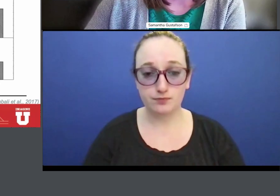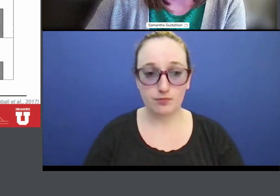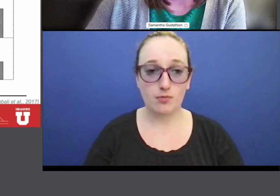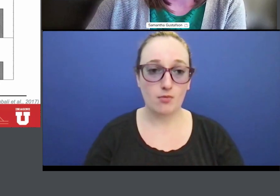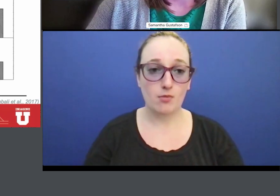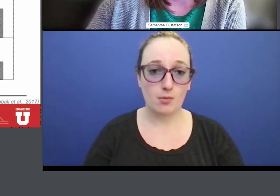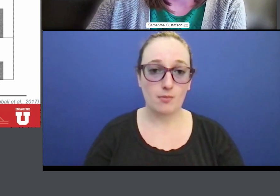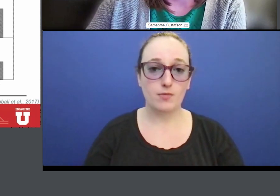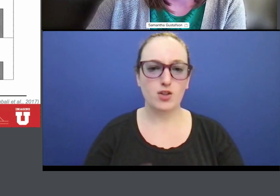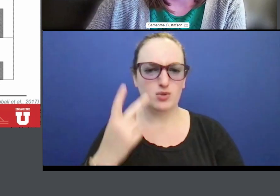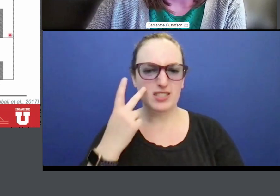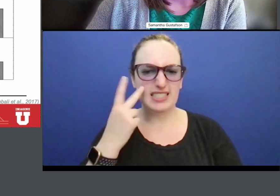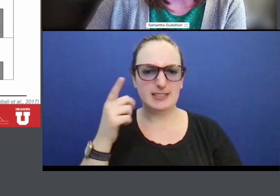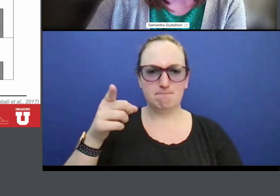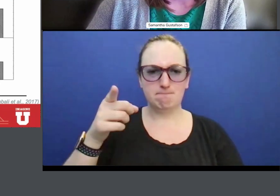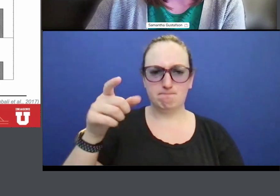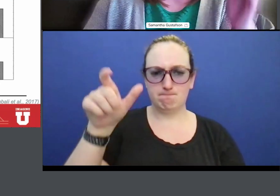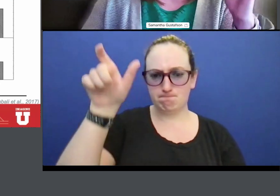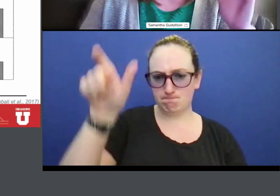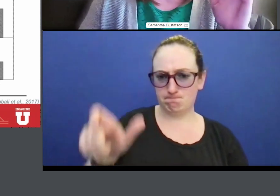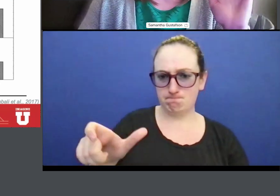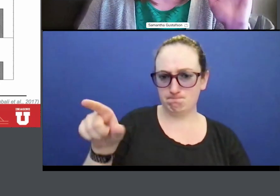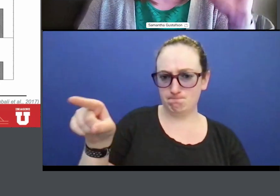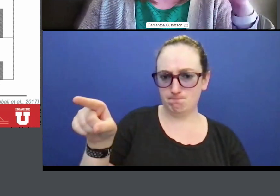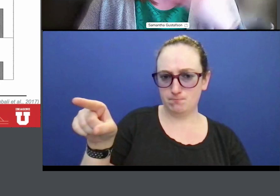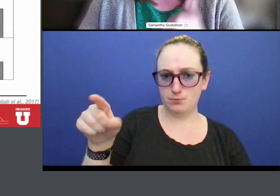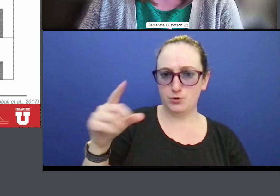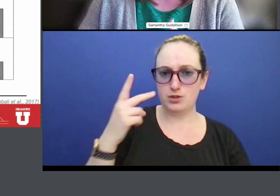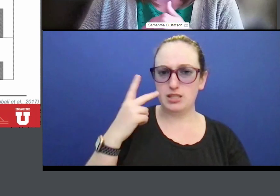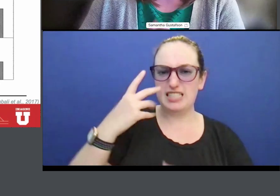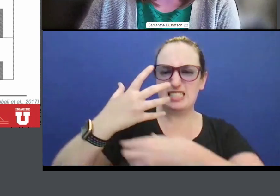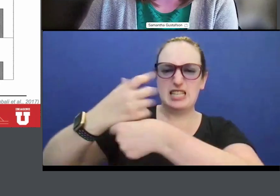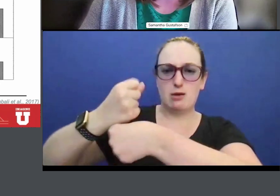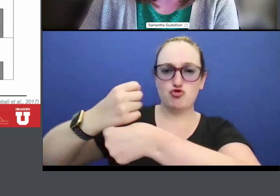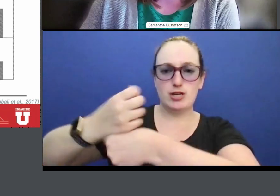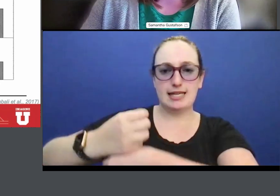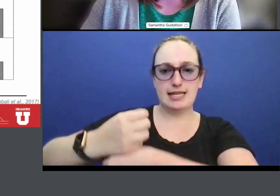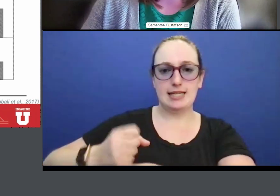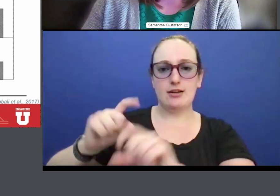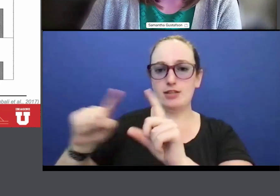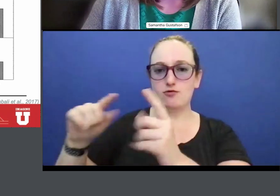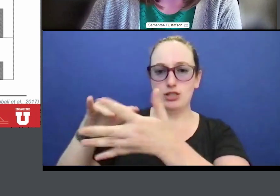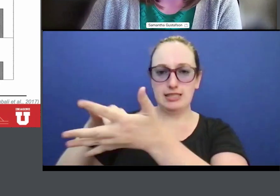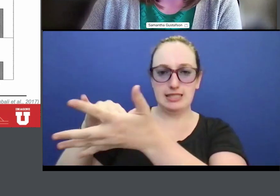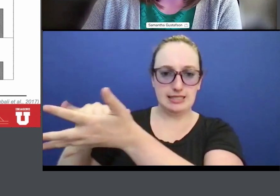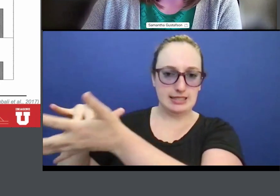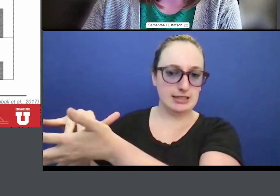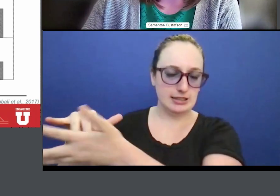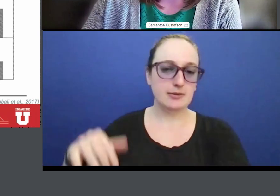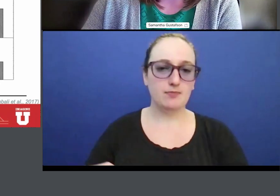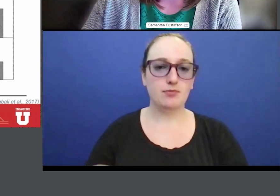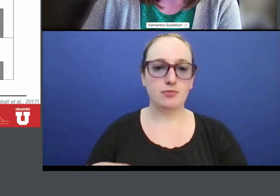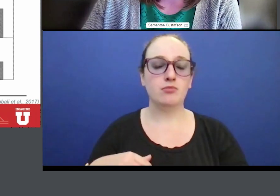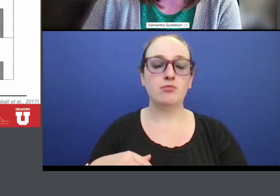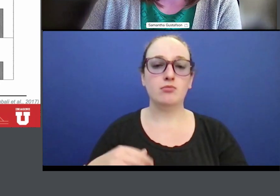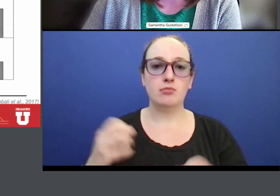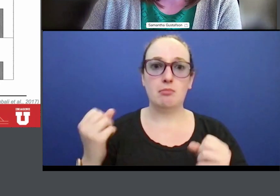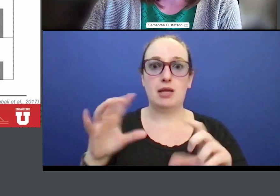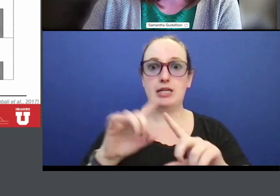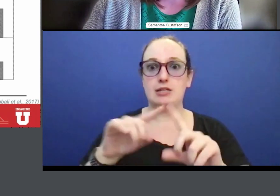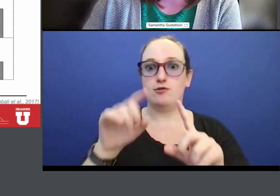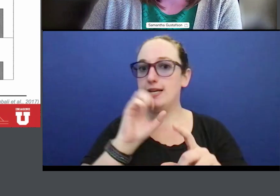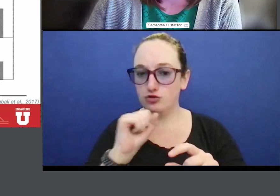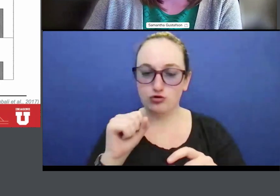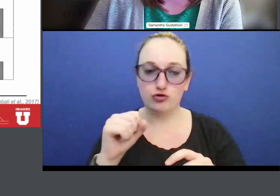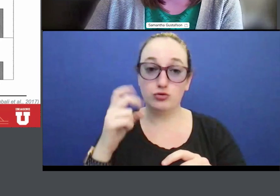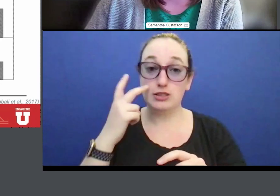on this figure here, this is kind of a summary of several different studies that have been done across ages. So